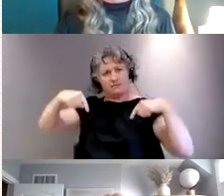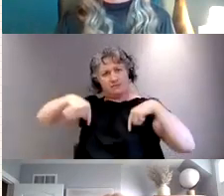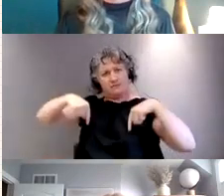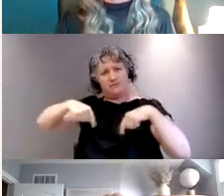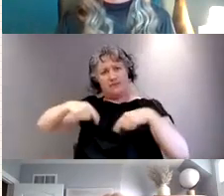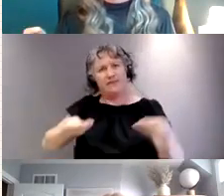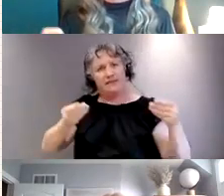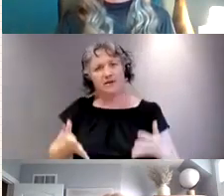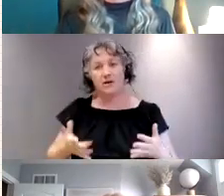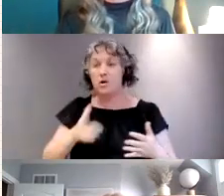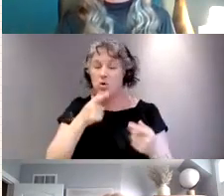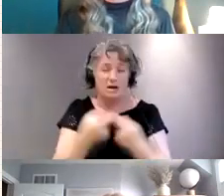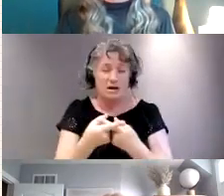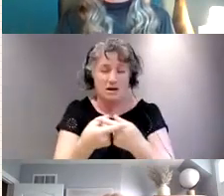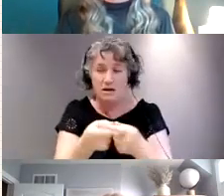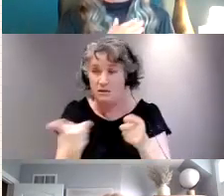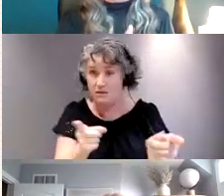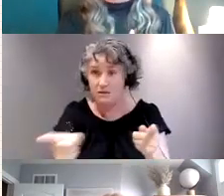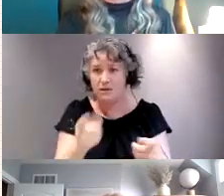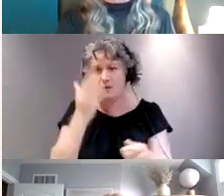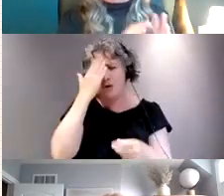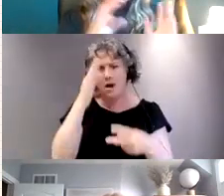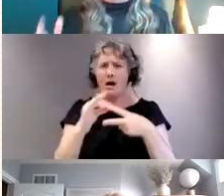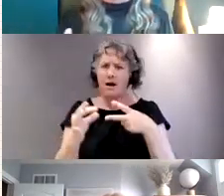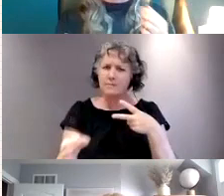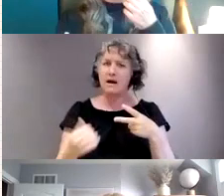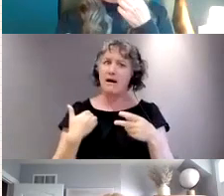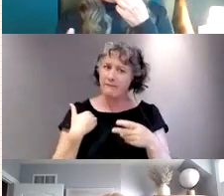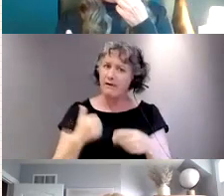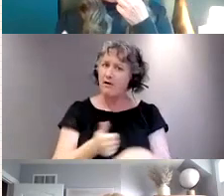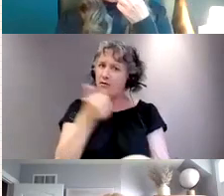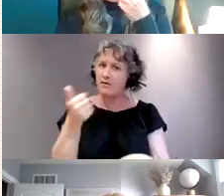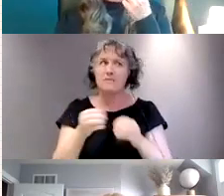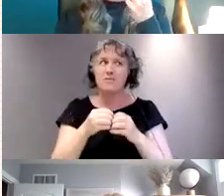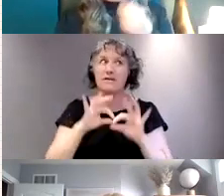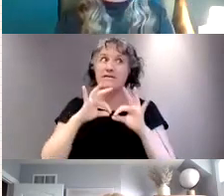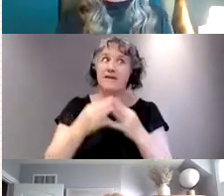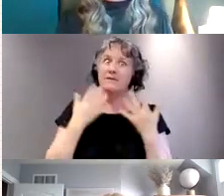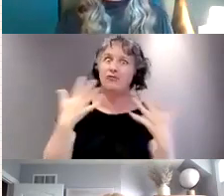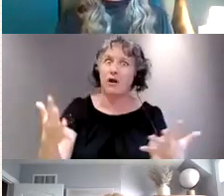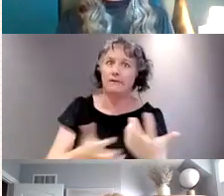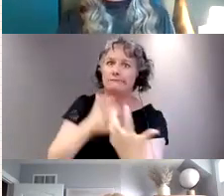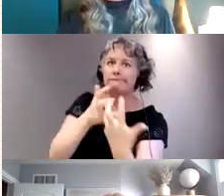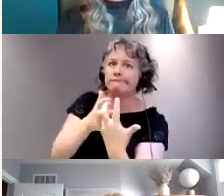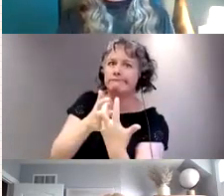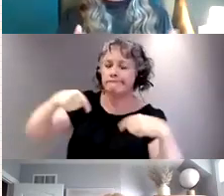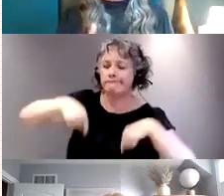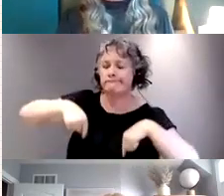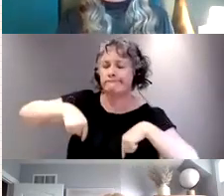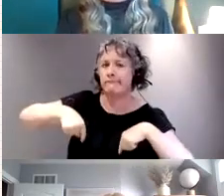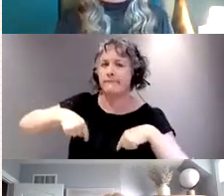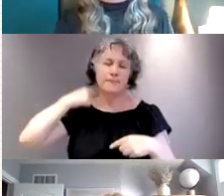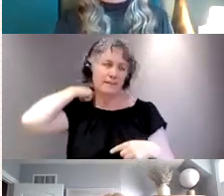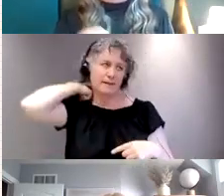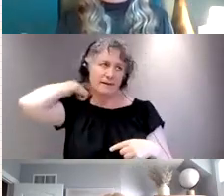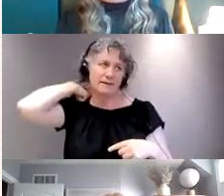these disputes, that they know there's an offshoot, that there's a more family friendly way to do this. I think, and again, we're